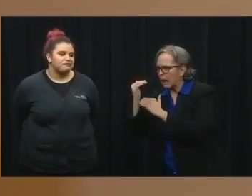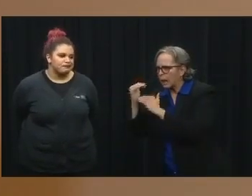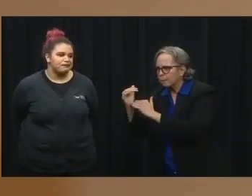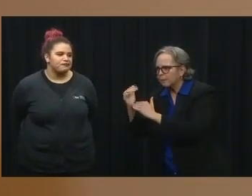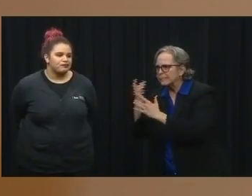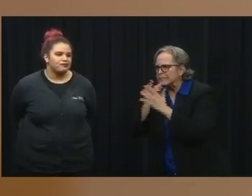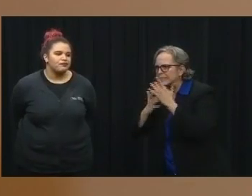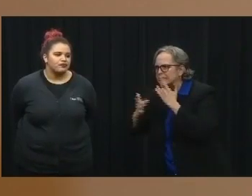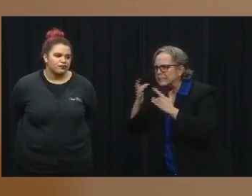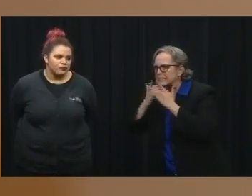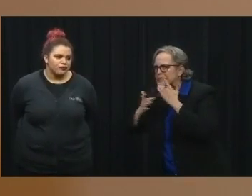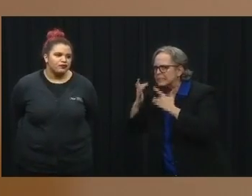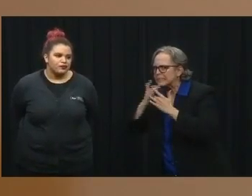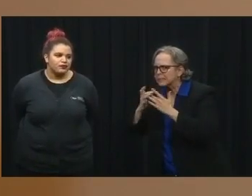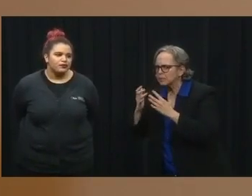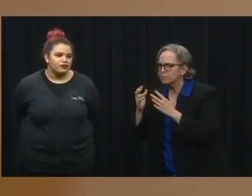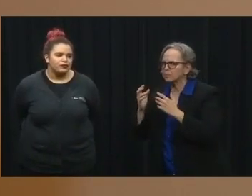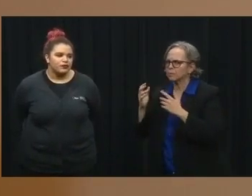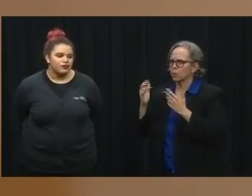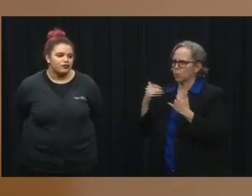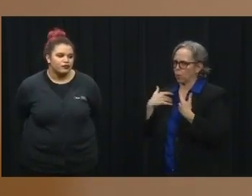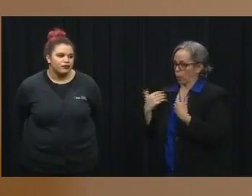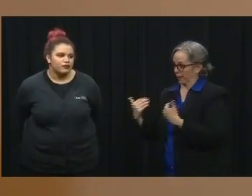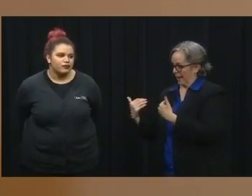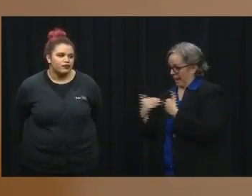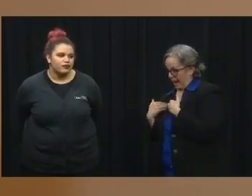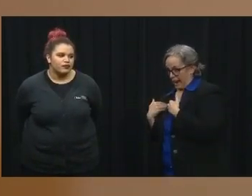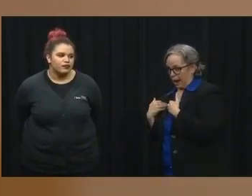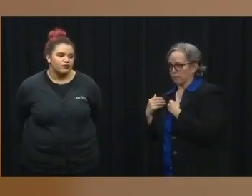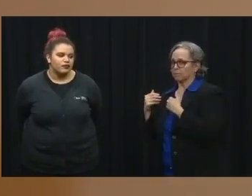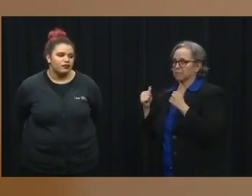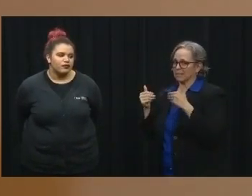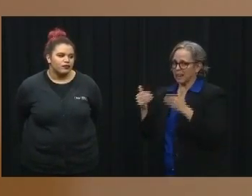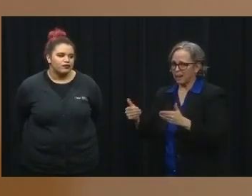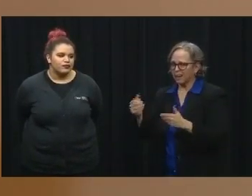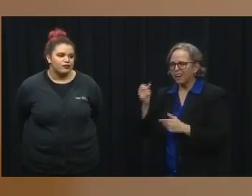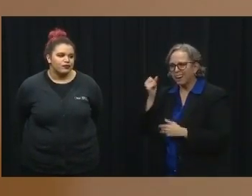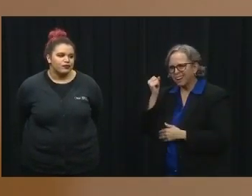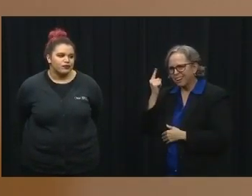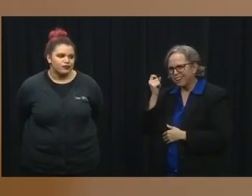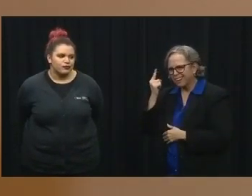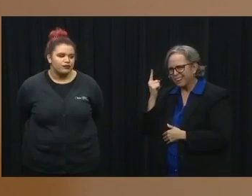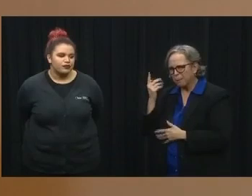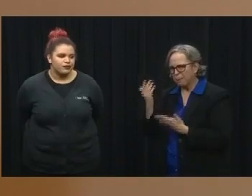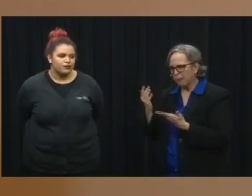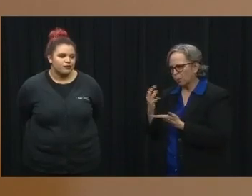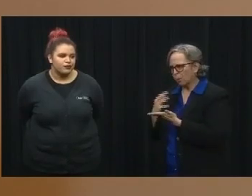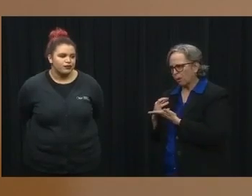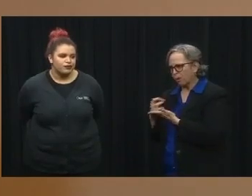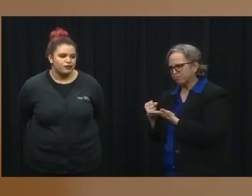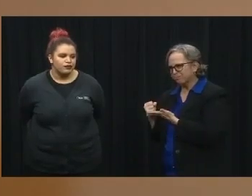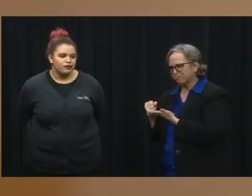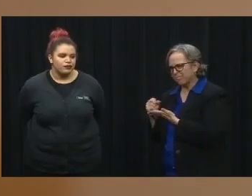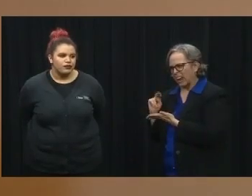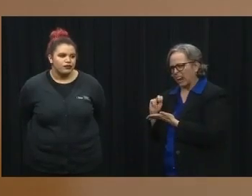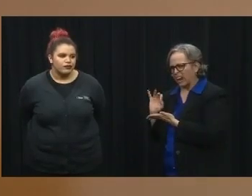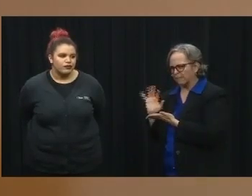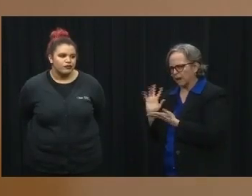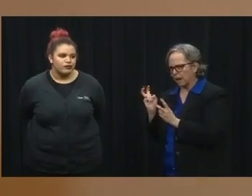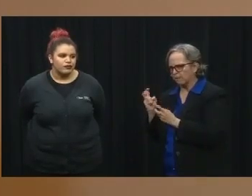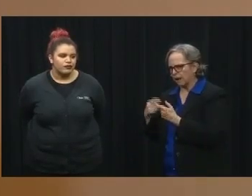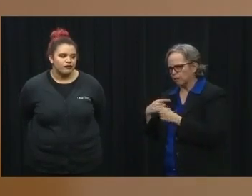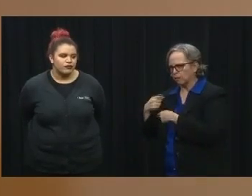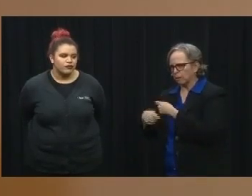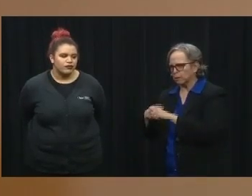the supplies we have, but we realize that in a very likely chance that we might be using things that we've never used before. And that's why even